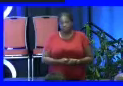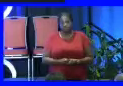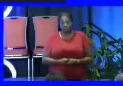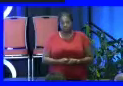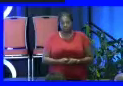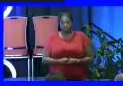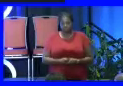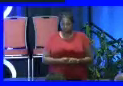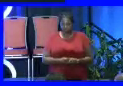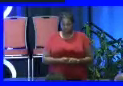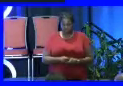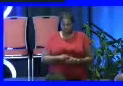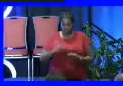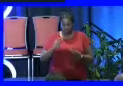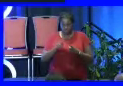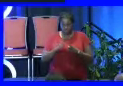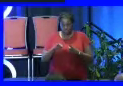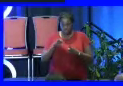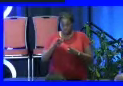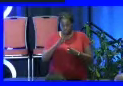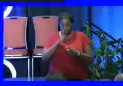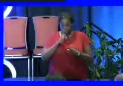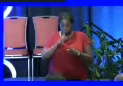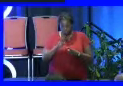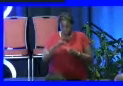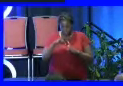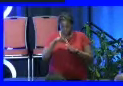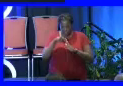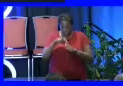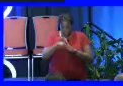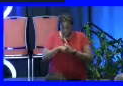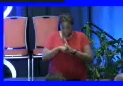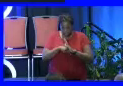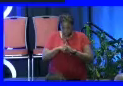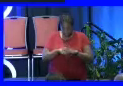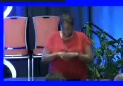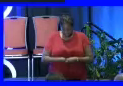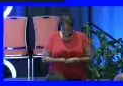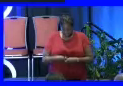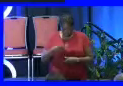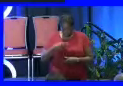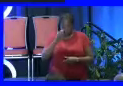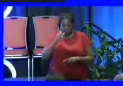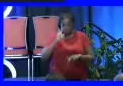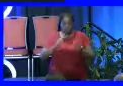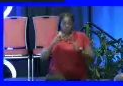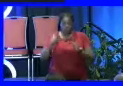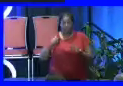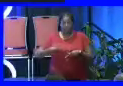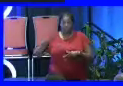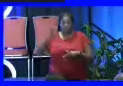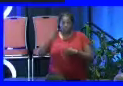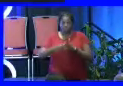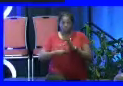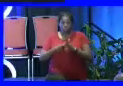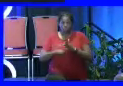the layers of the onion back on that a little bit, it tends to be white individuals who have the highest cost.